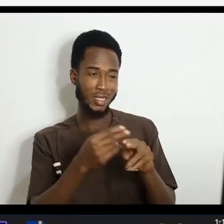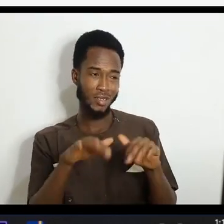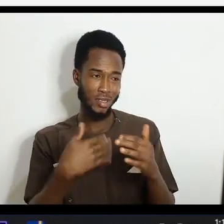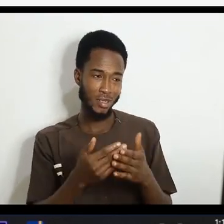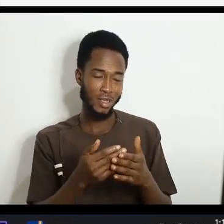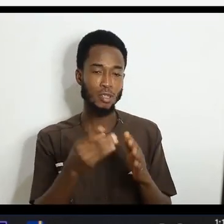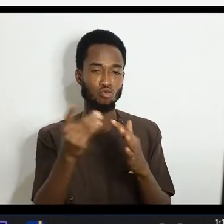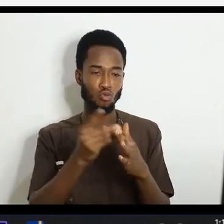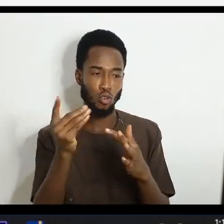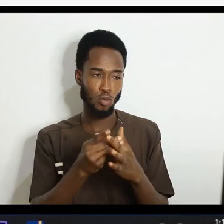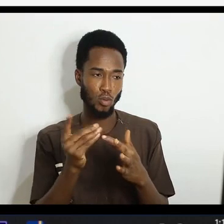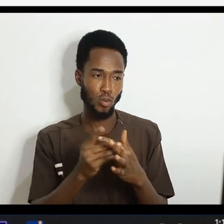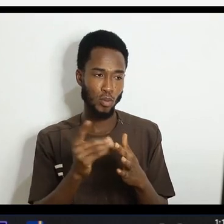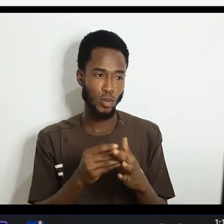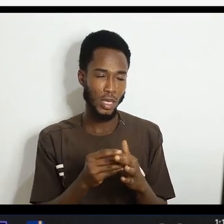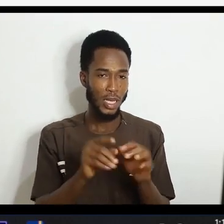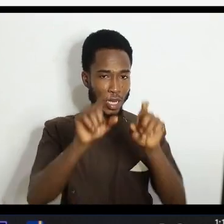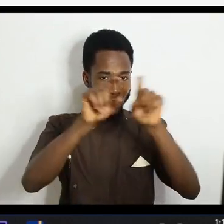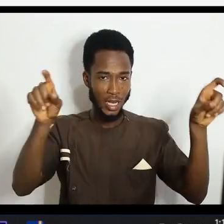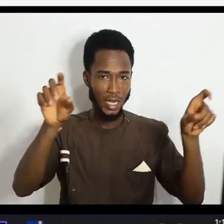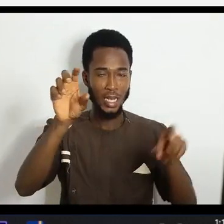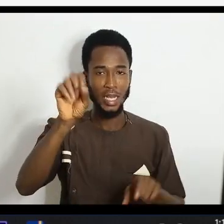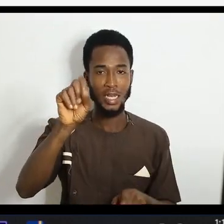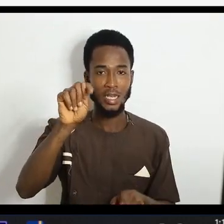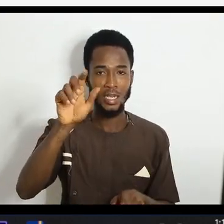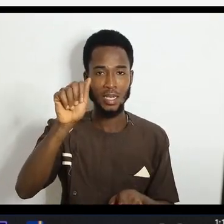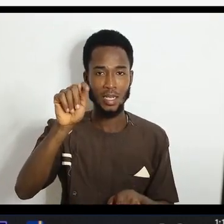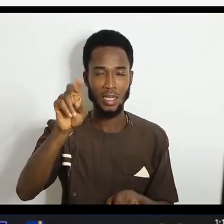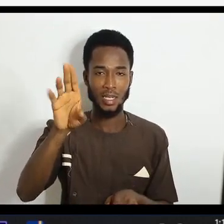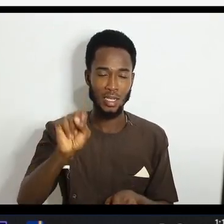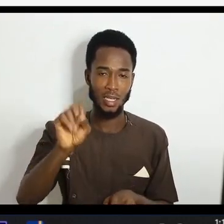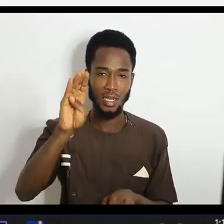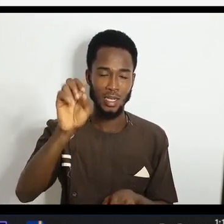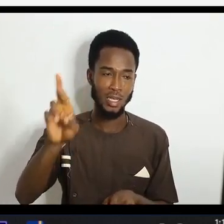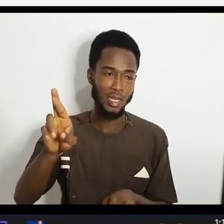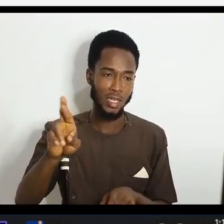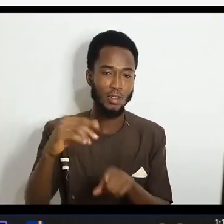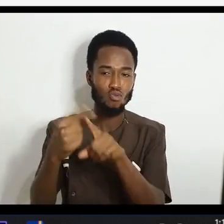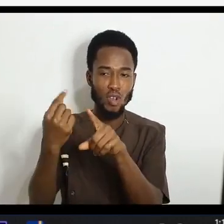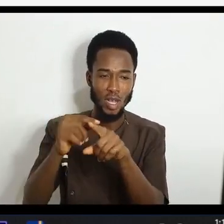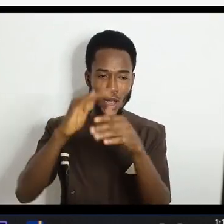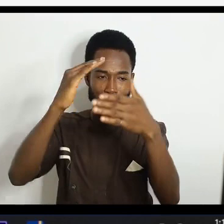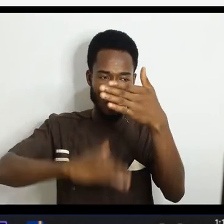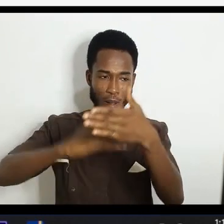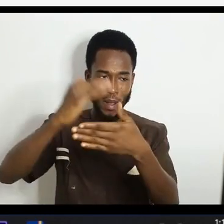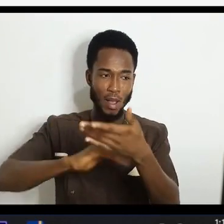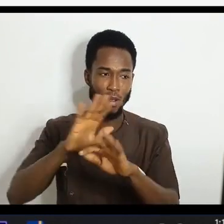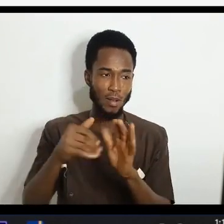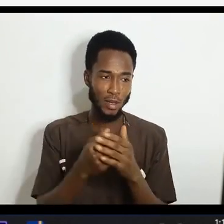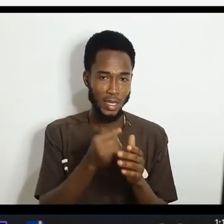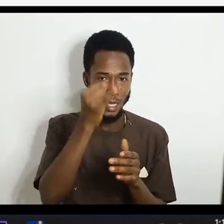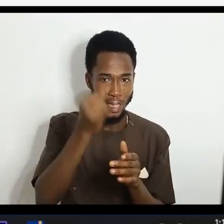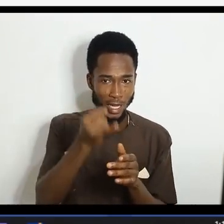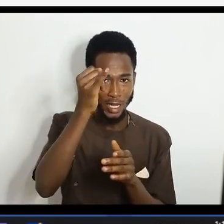The status bar over here, and the text area. Here is the text area, the line that